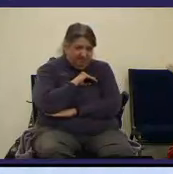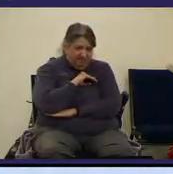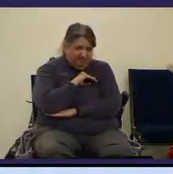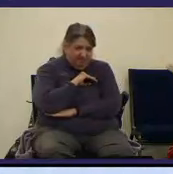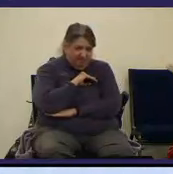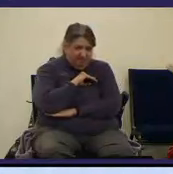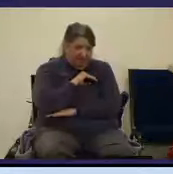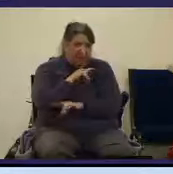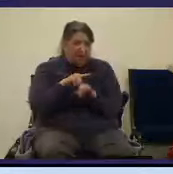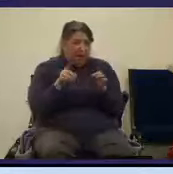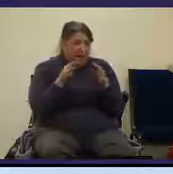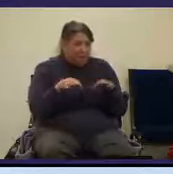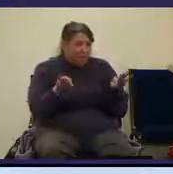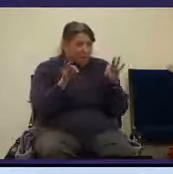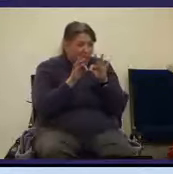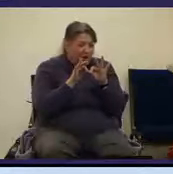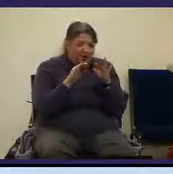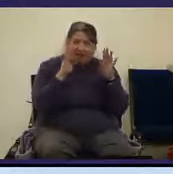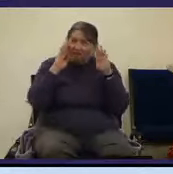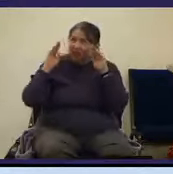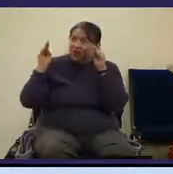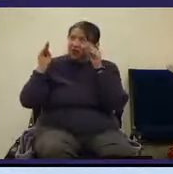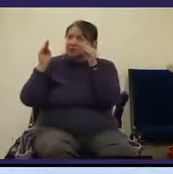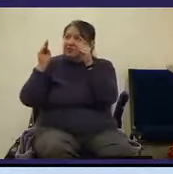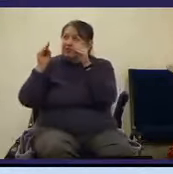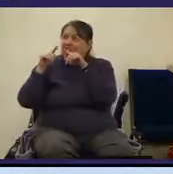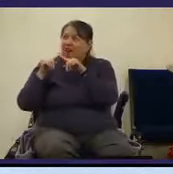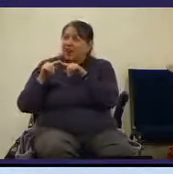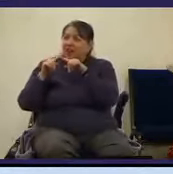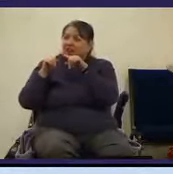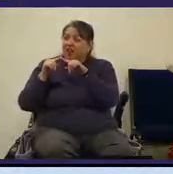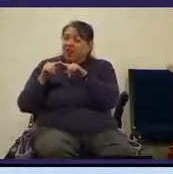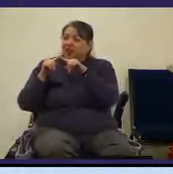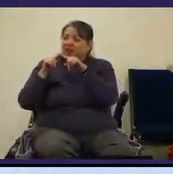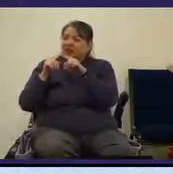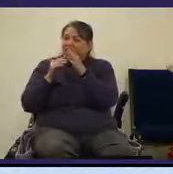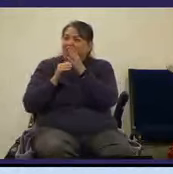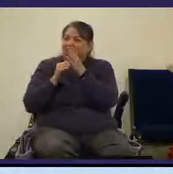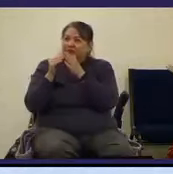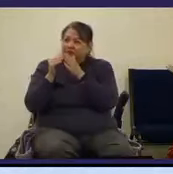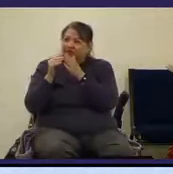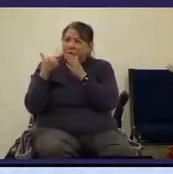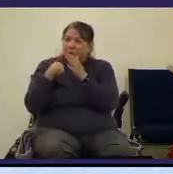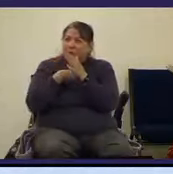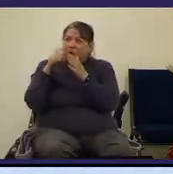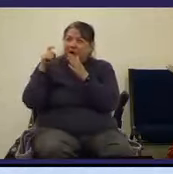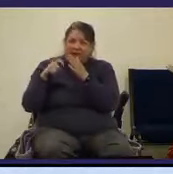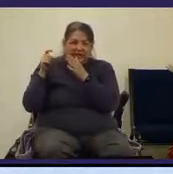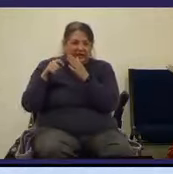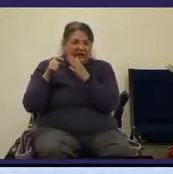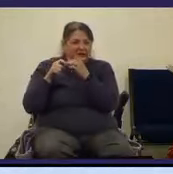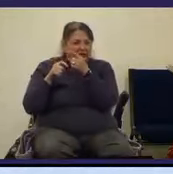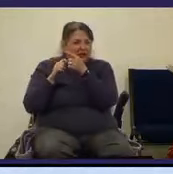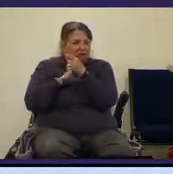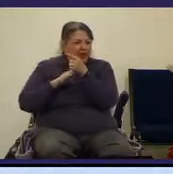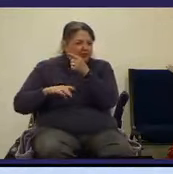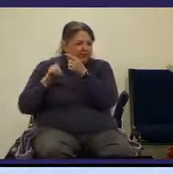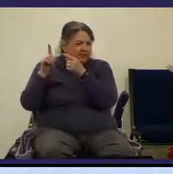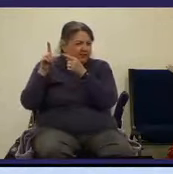it separates us from God. What we want, oftentimes, it's what we need is Christ.